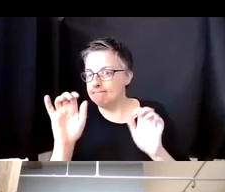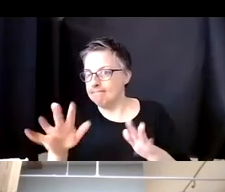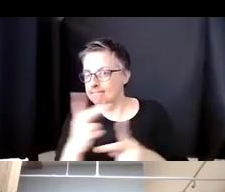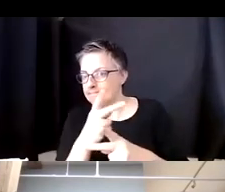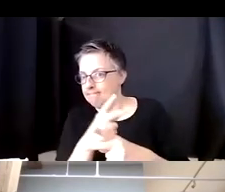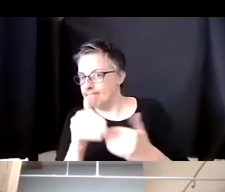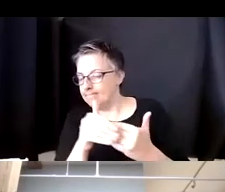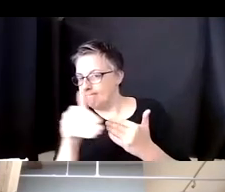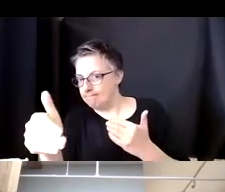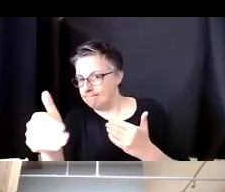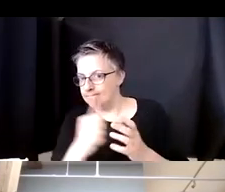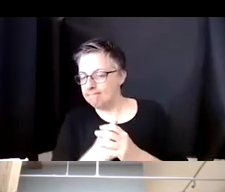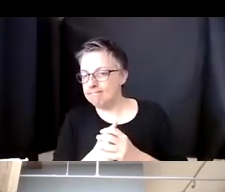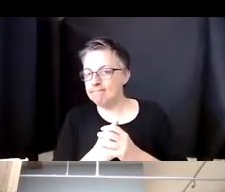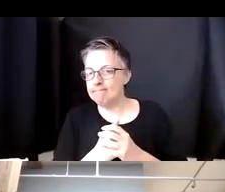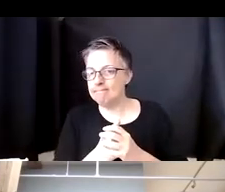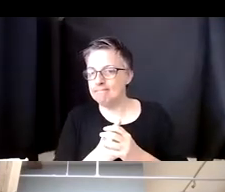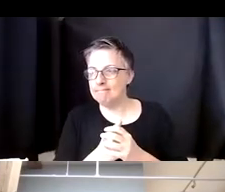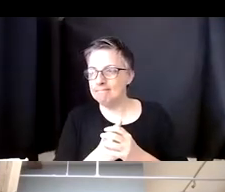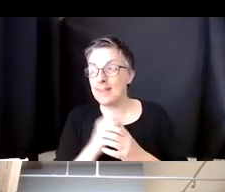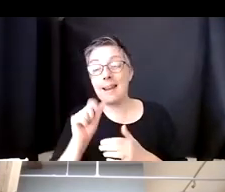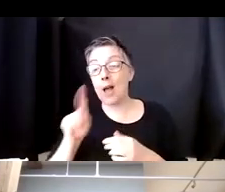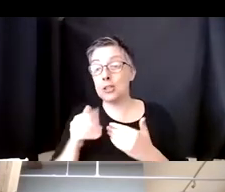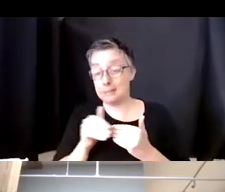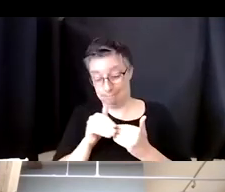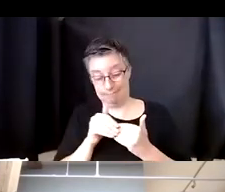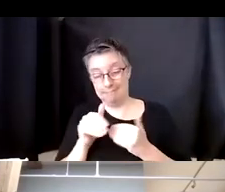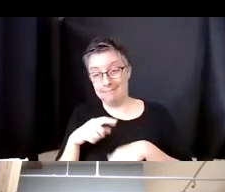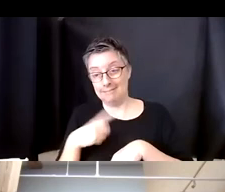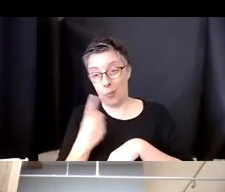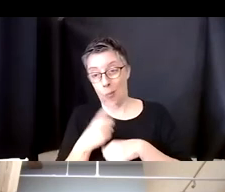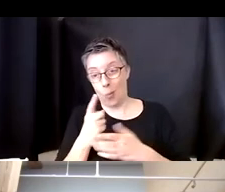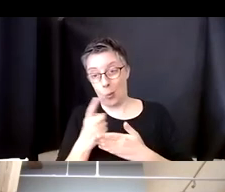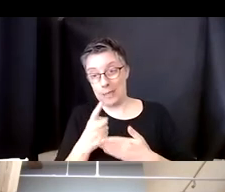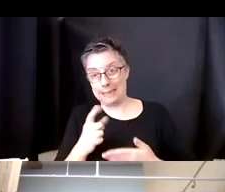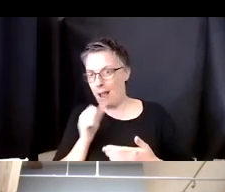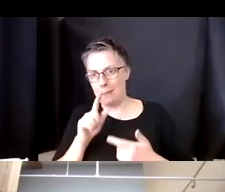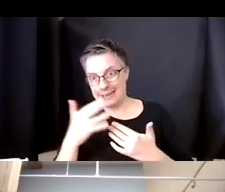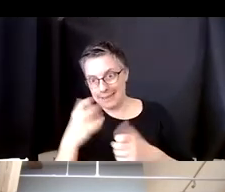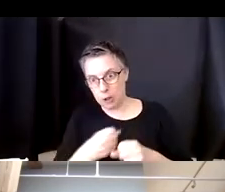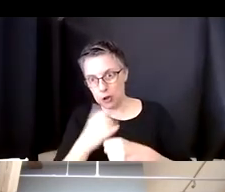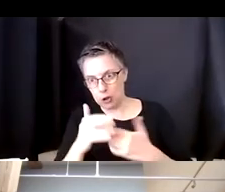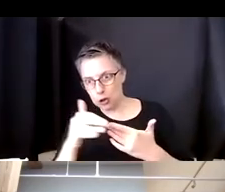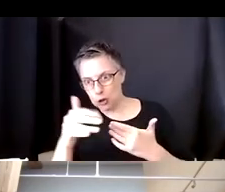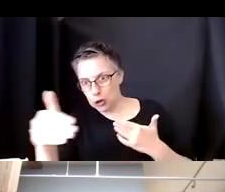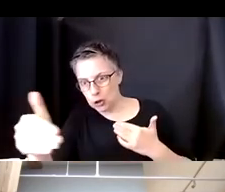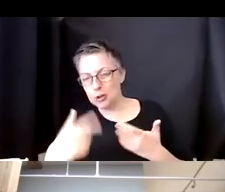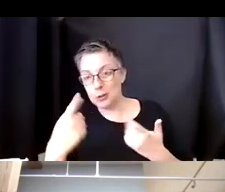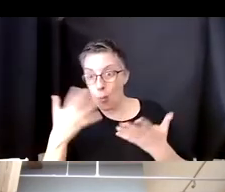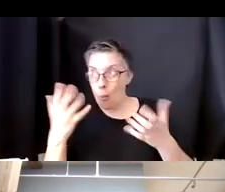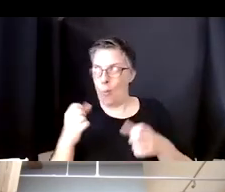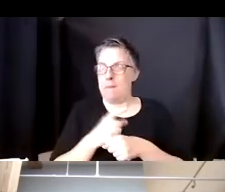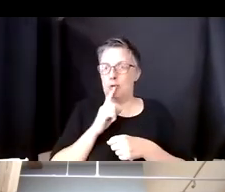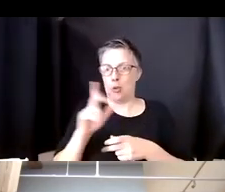years to come, and not just the days and months ahead. And I want to make sure that people with disabilities are part of that